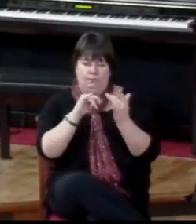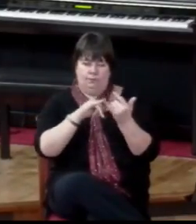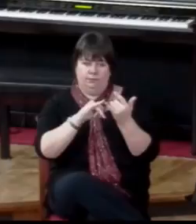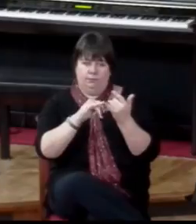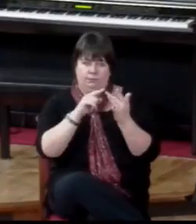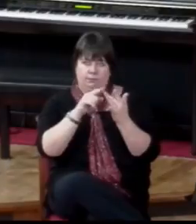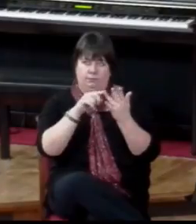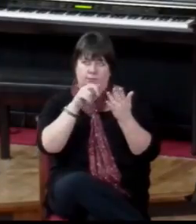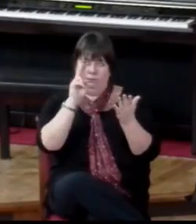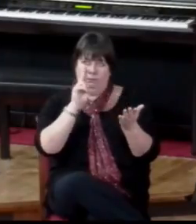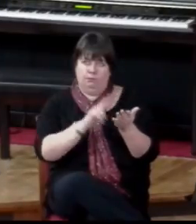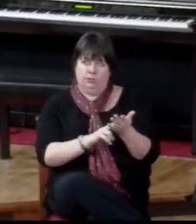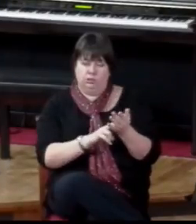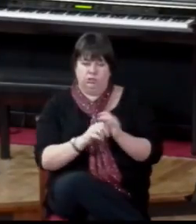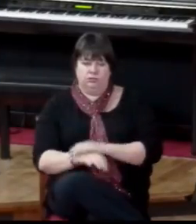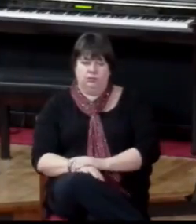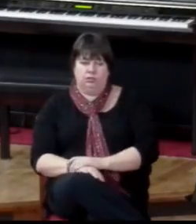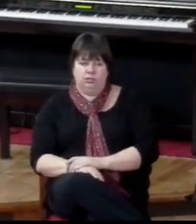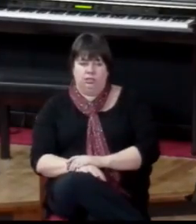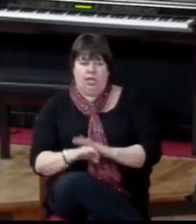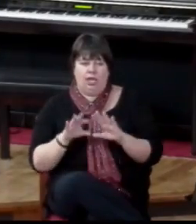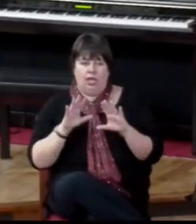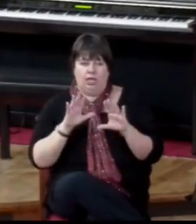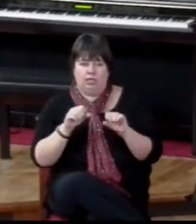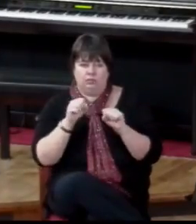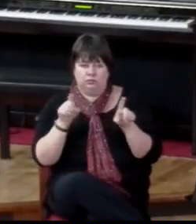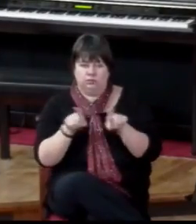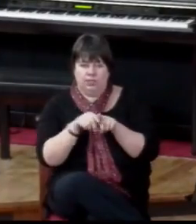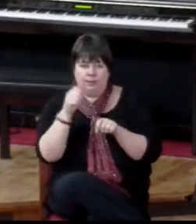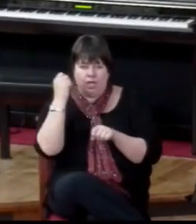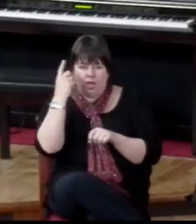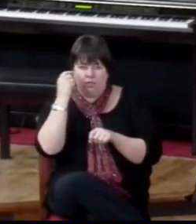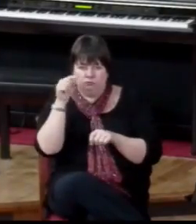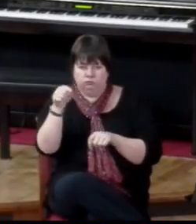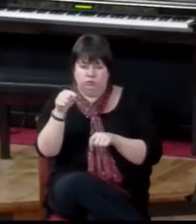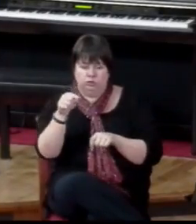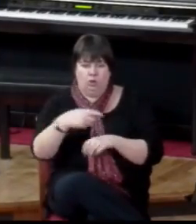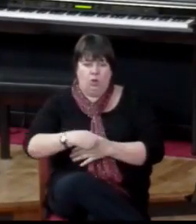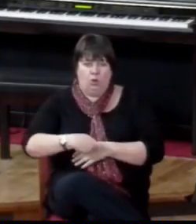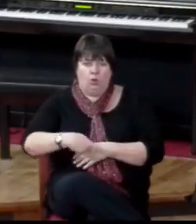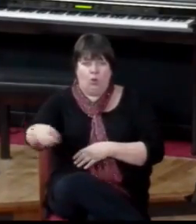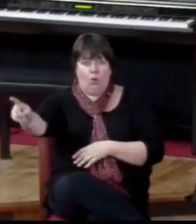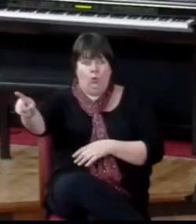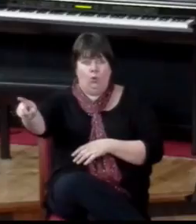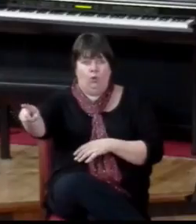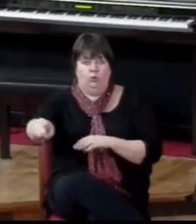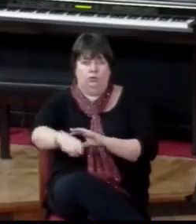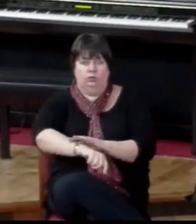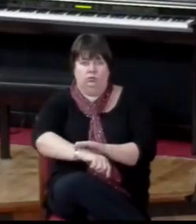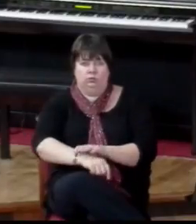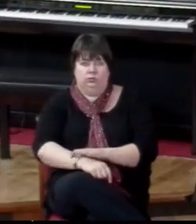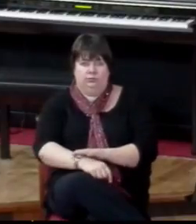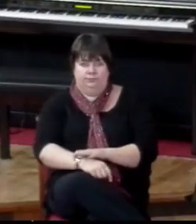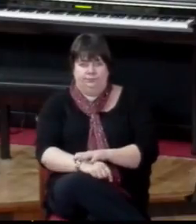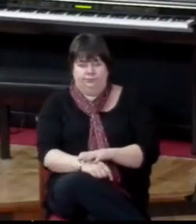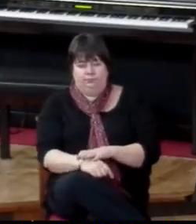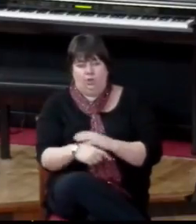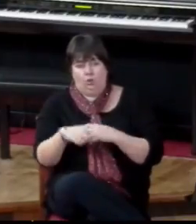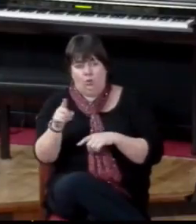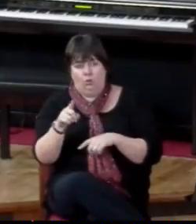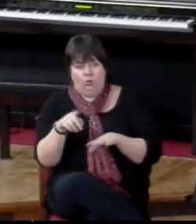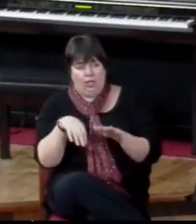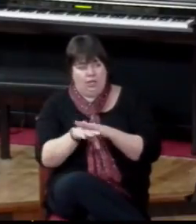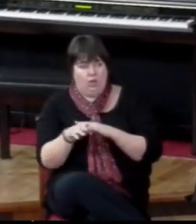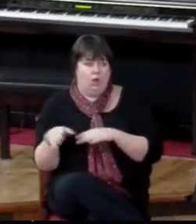on the screen just now, the word go. He says, go and make disciples of all